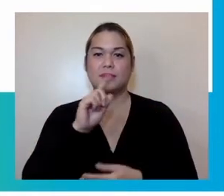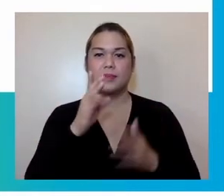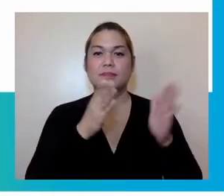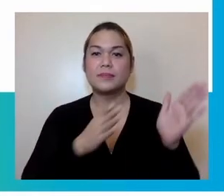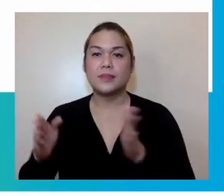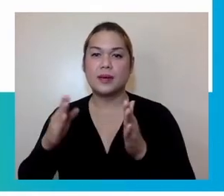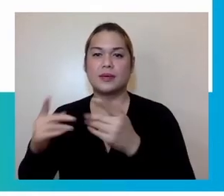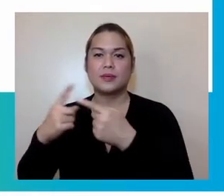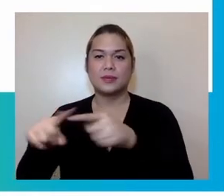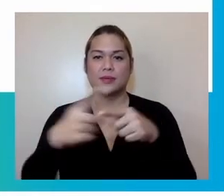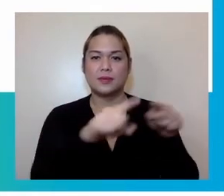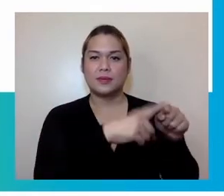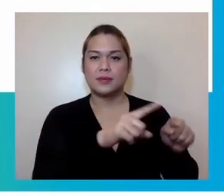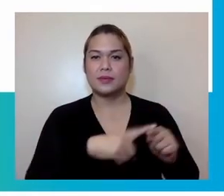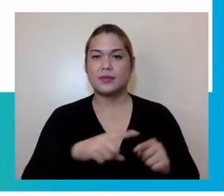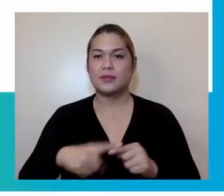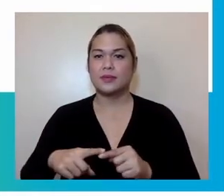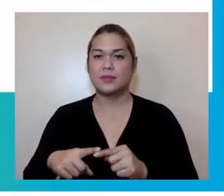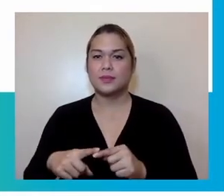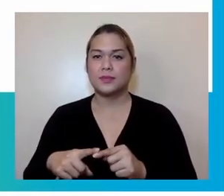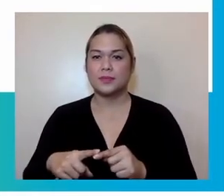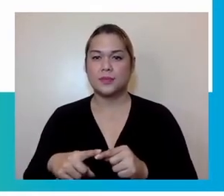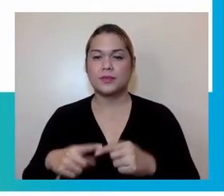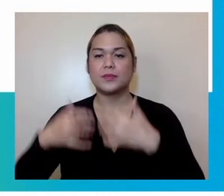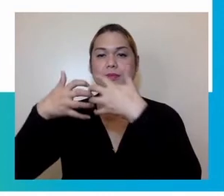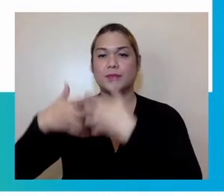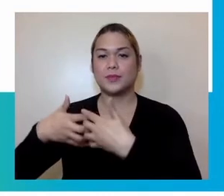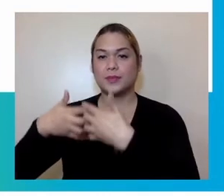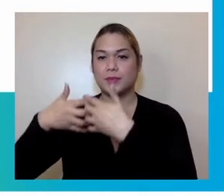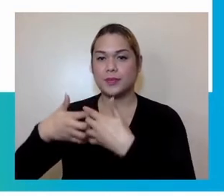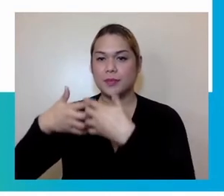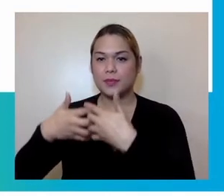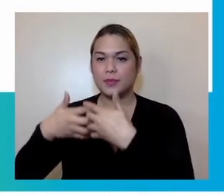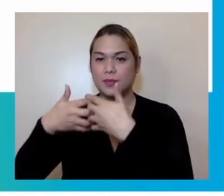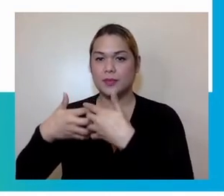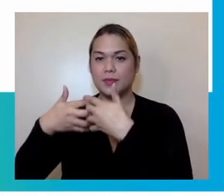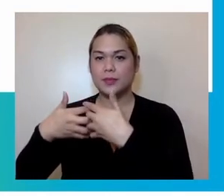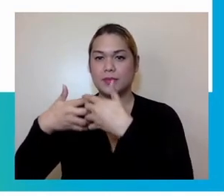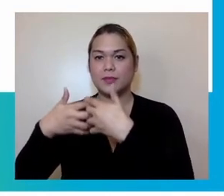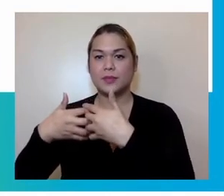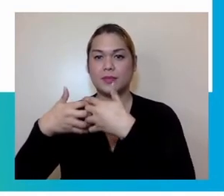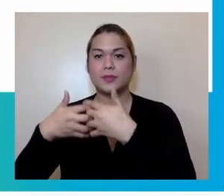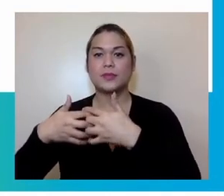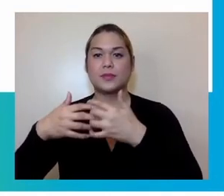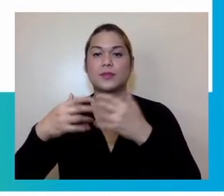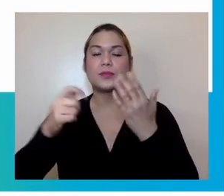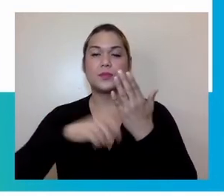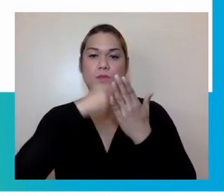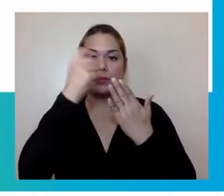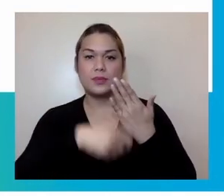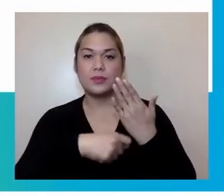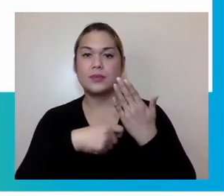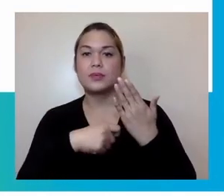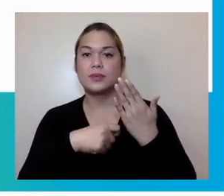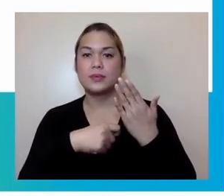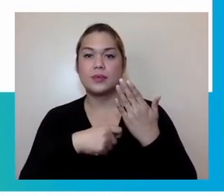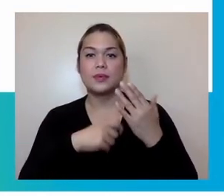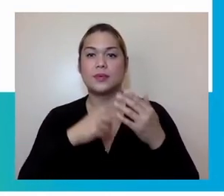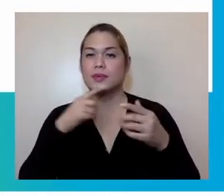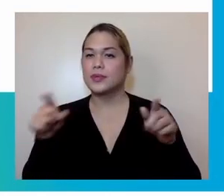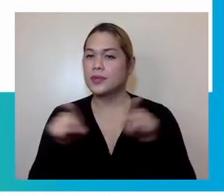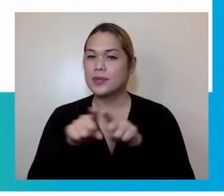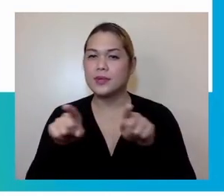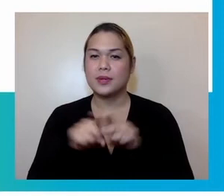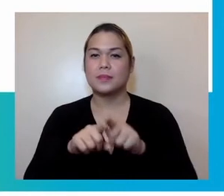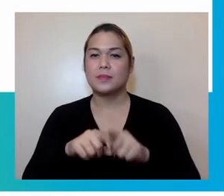Integrated Gasification Combined Cycle Project. Also, the 1,000 megawatt circulating